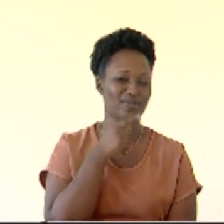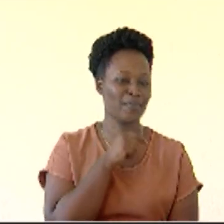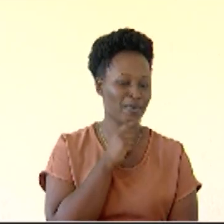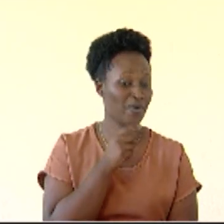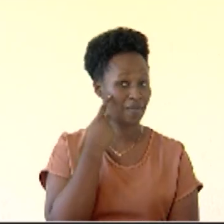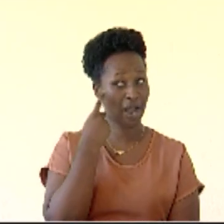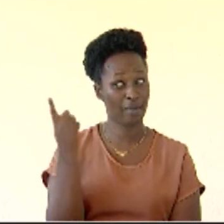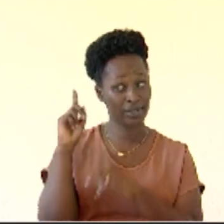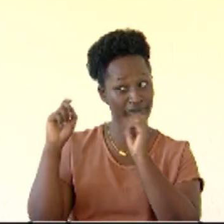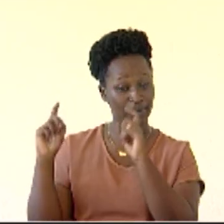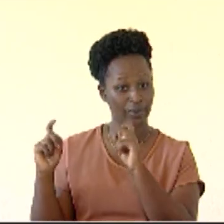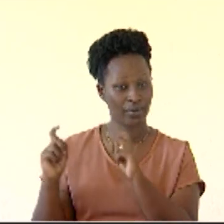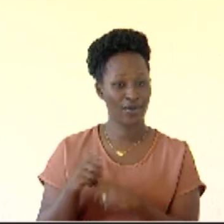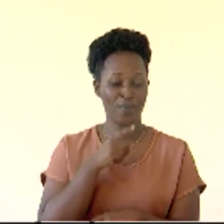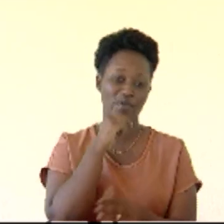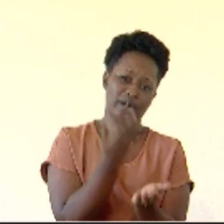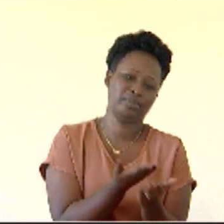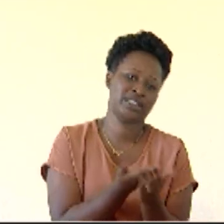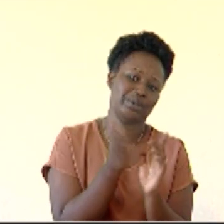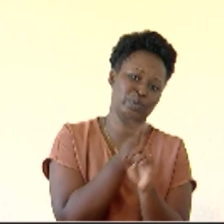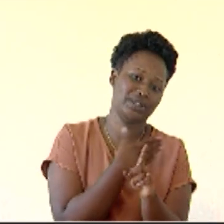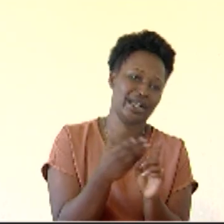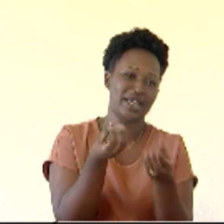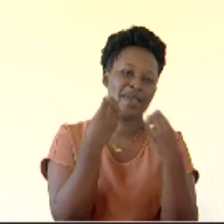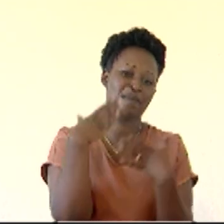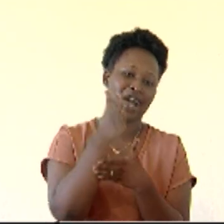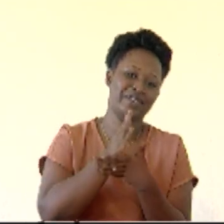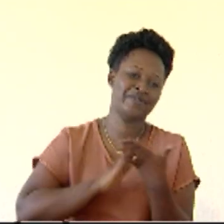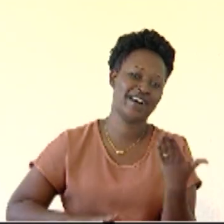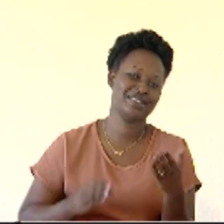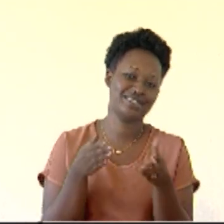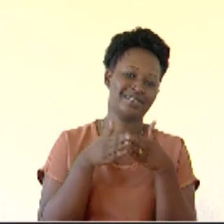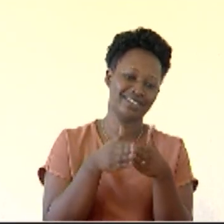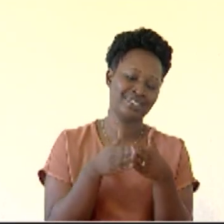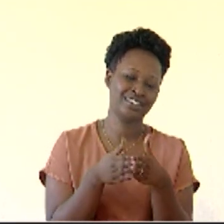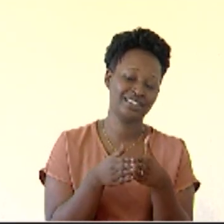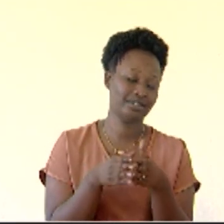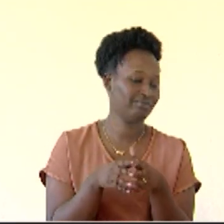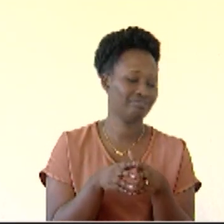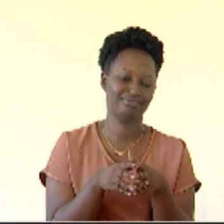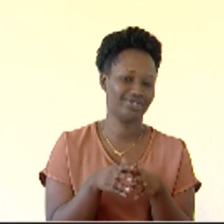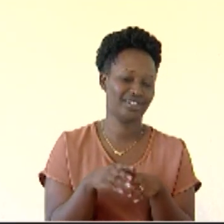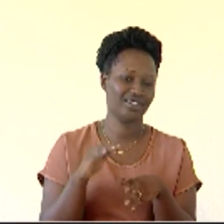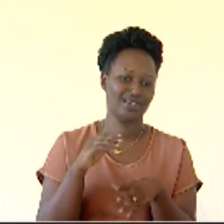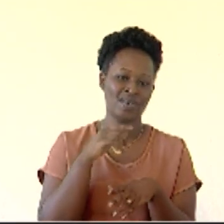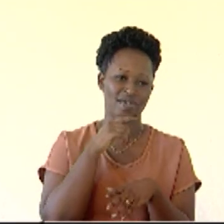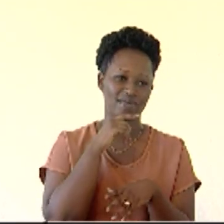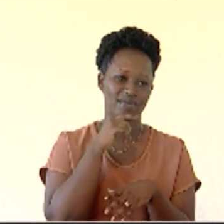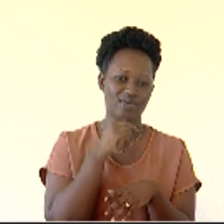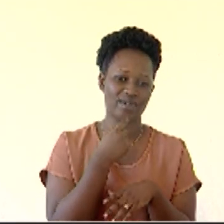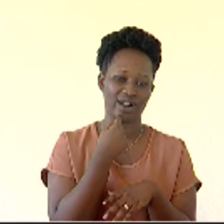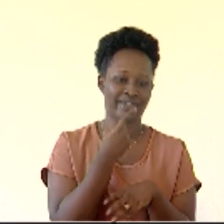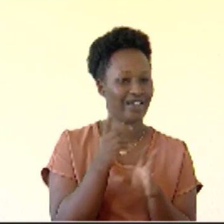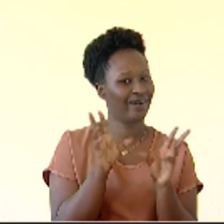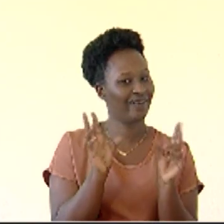diagram. The boy is asking for advance, doing sexual intercourse before marriage, and I'm mentioning what will be the outcomes.